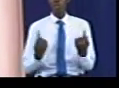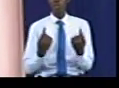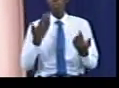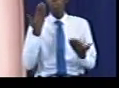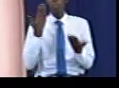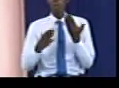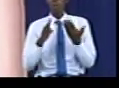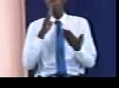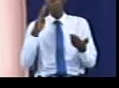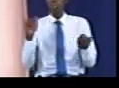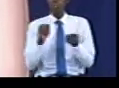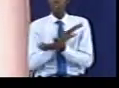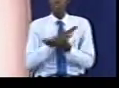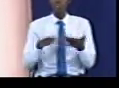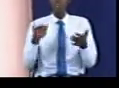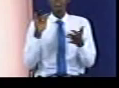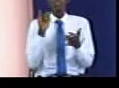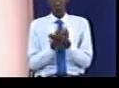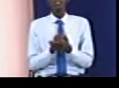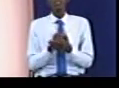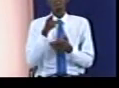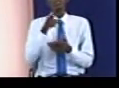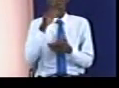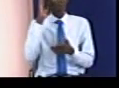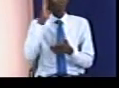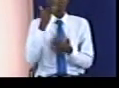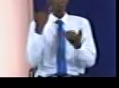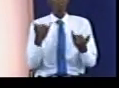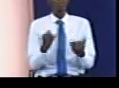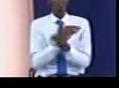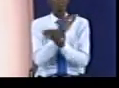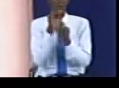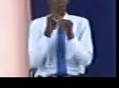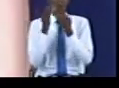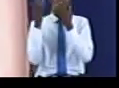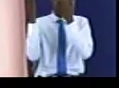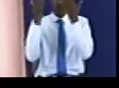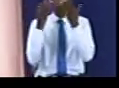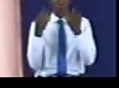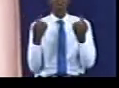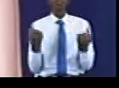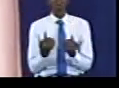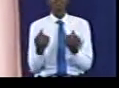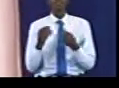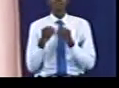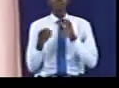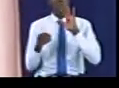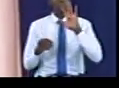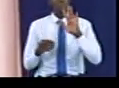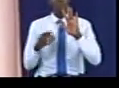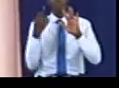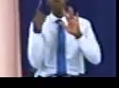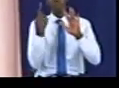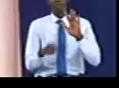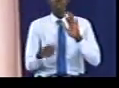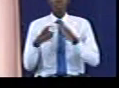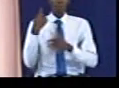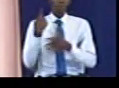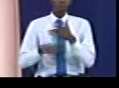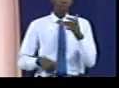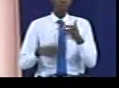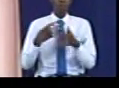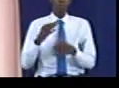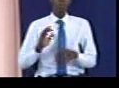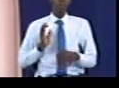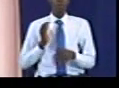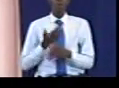henceforth you should not serve sin. Number five, the price of our sanctification. The price.